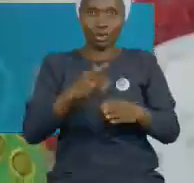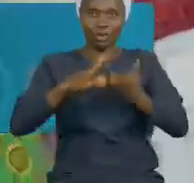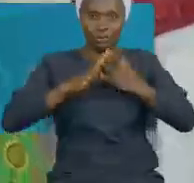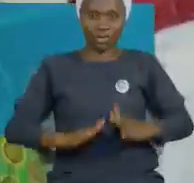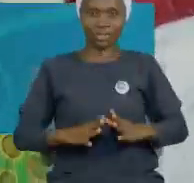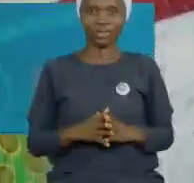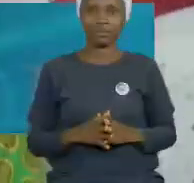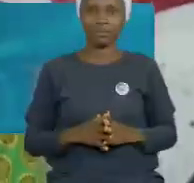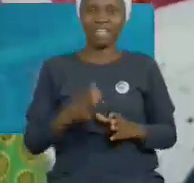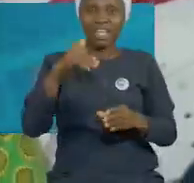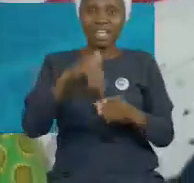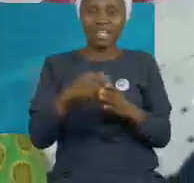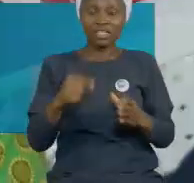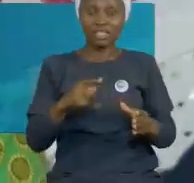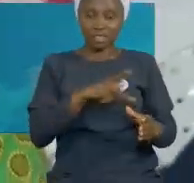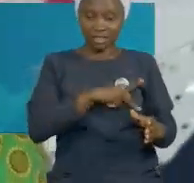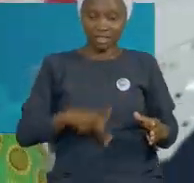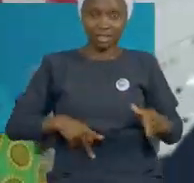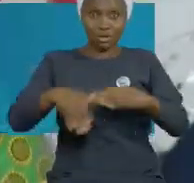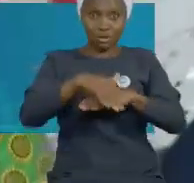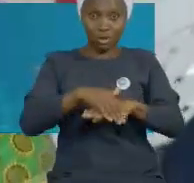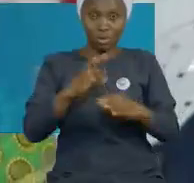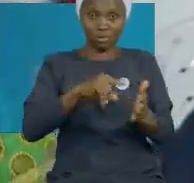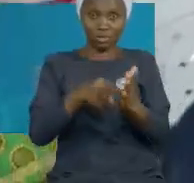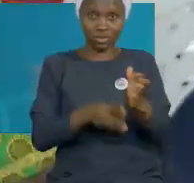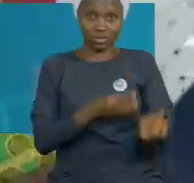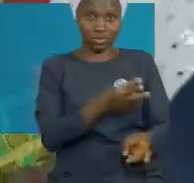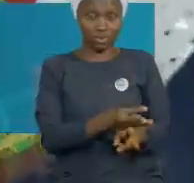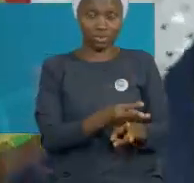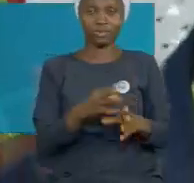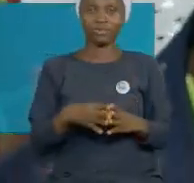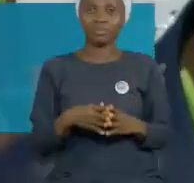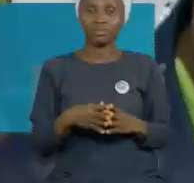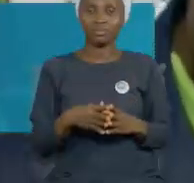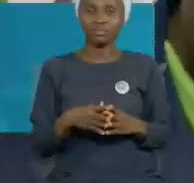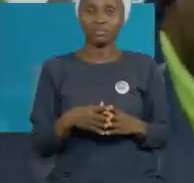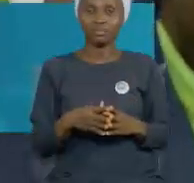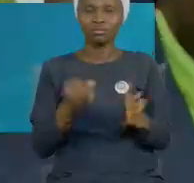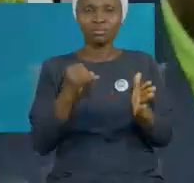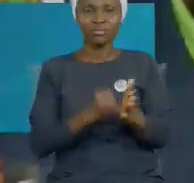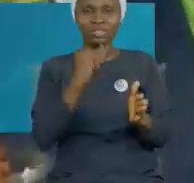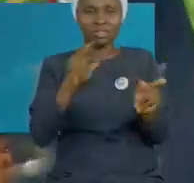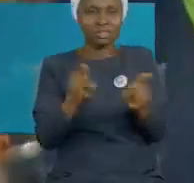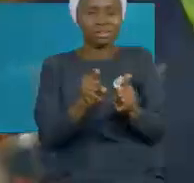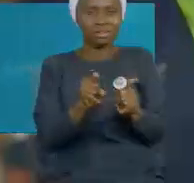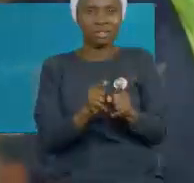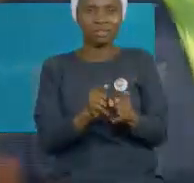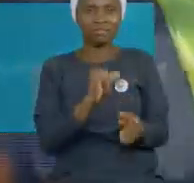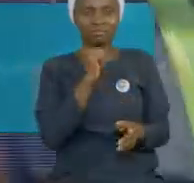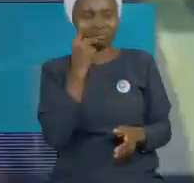In the kingdom of this world, it looks like a visible,